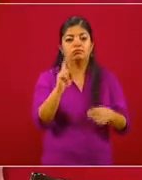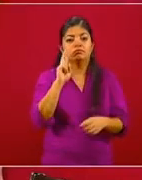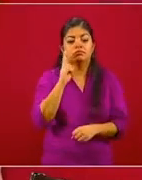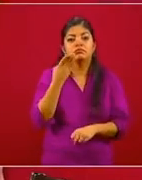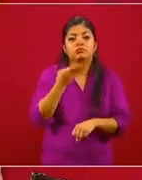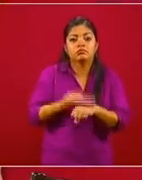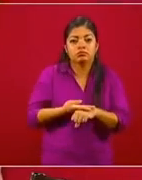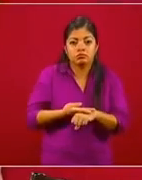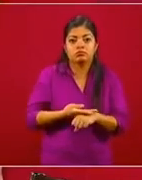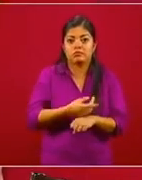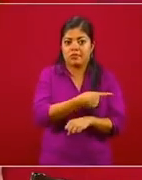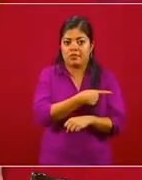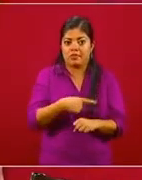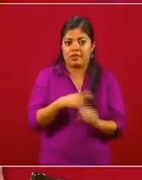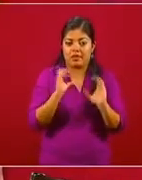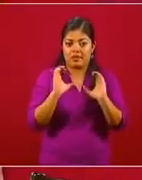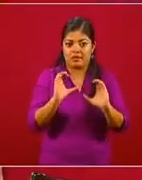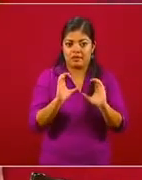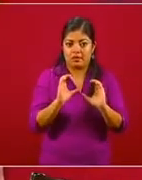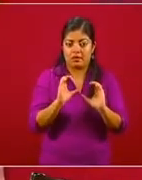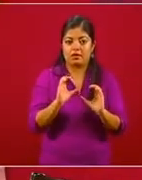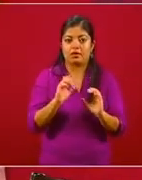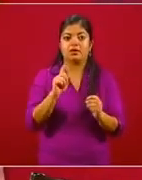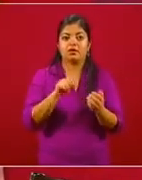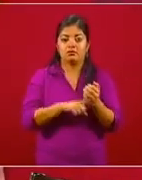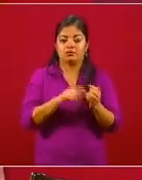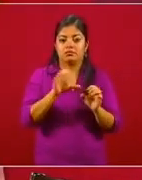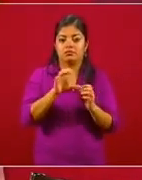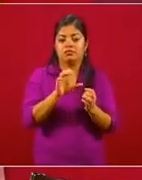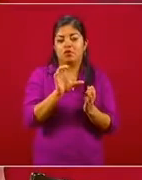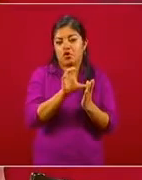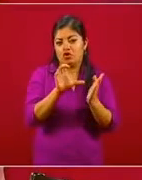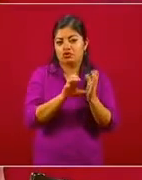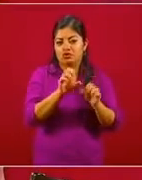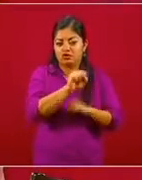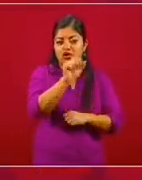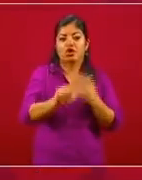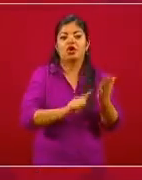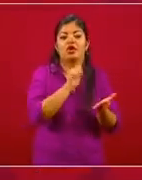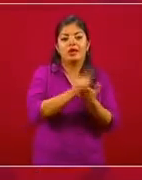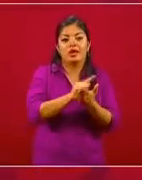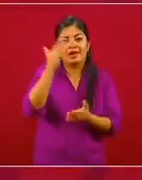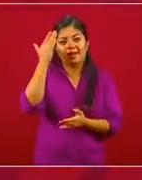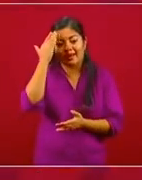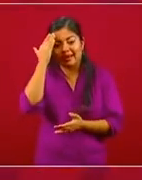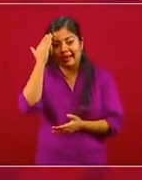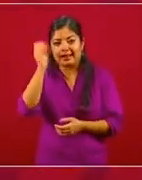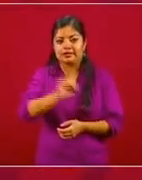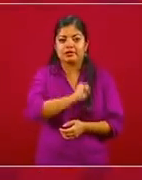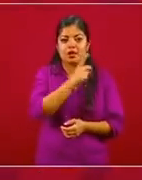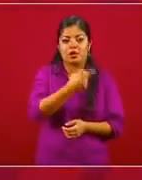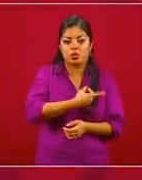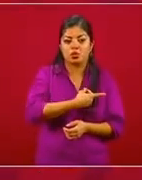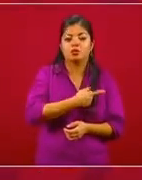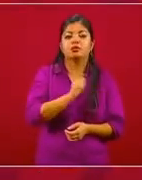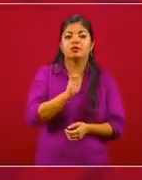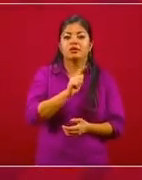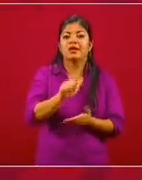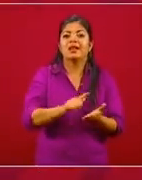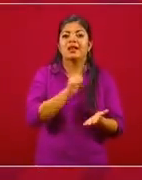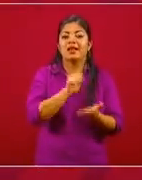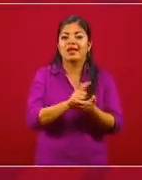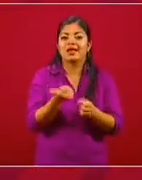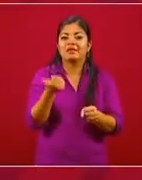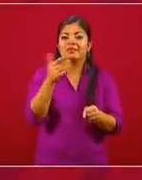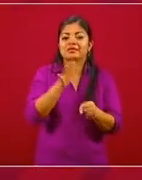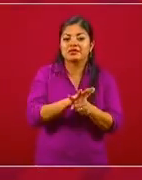those levels of authority have specific responsibilities that are in perfect alignment with the